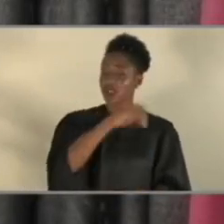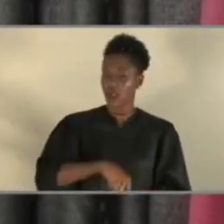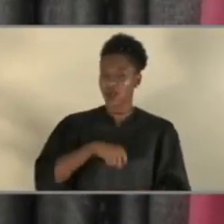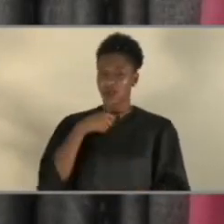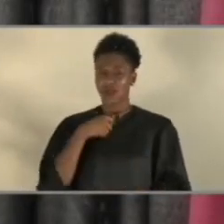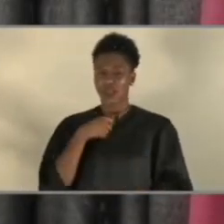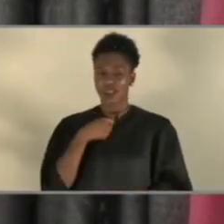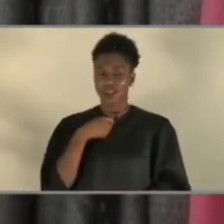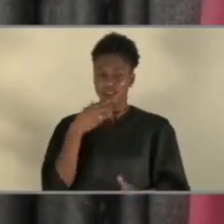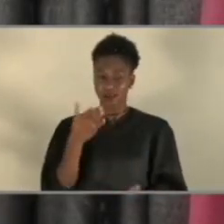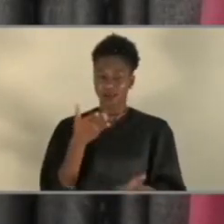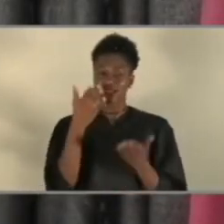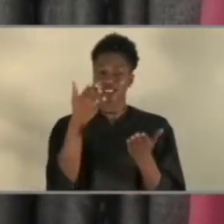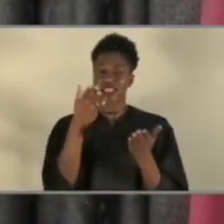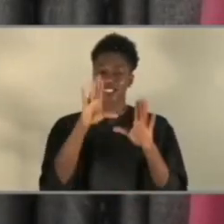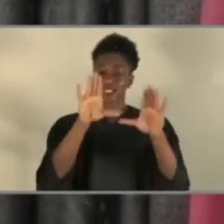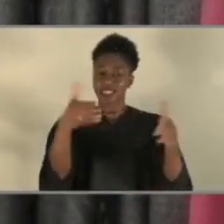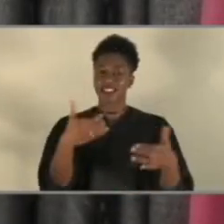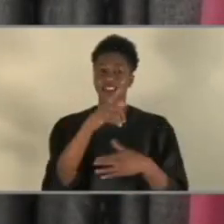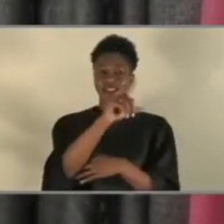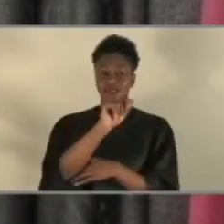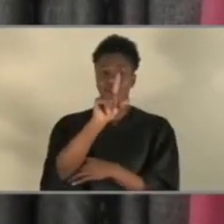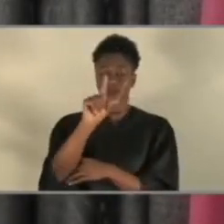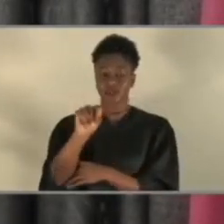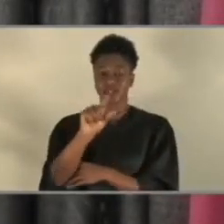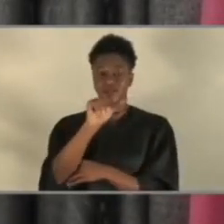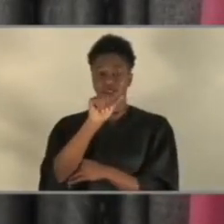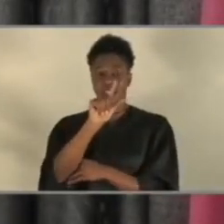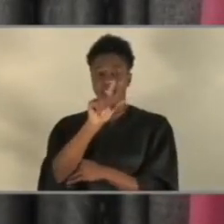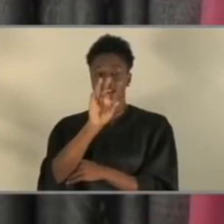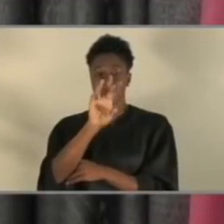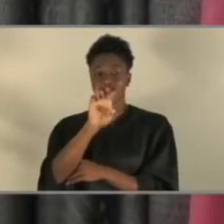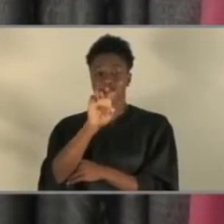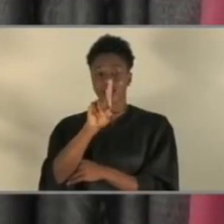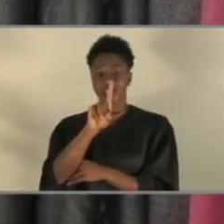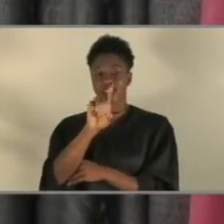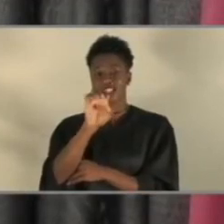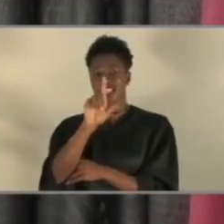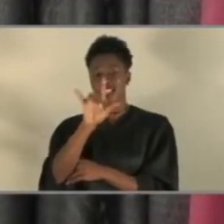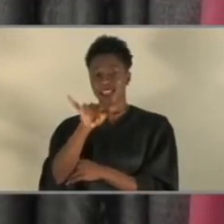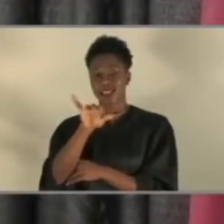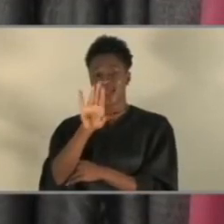the class of 2020 of Alfred Ely Beach High School.